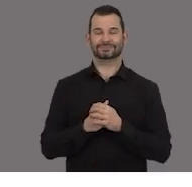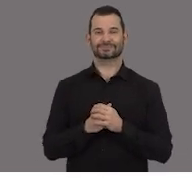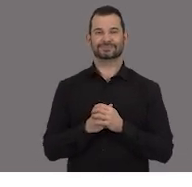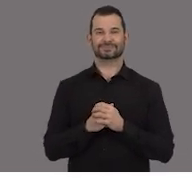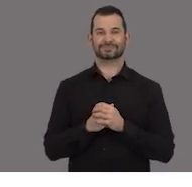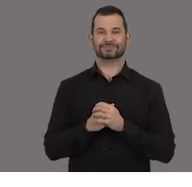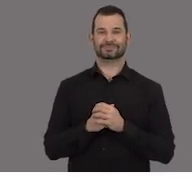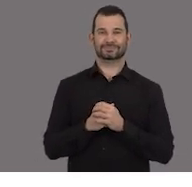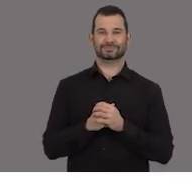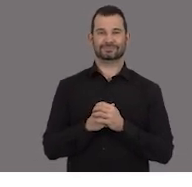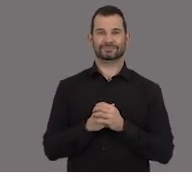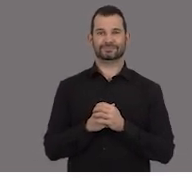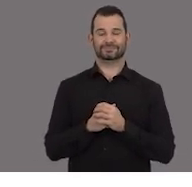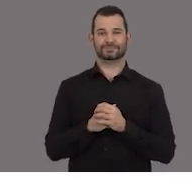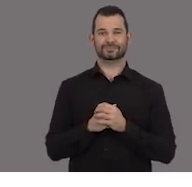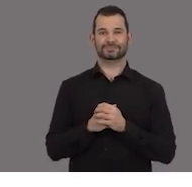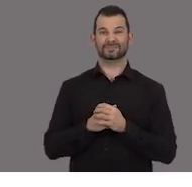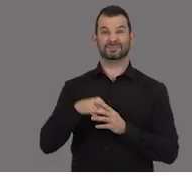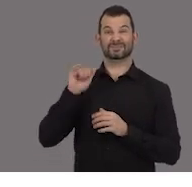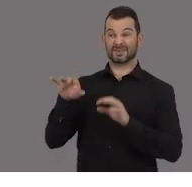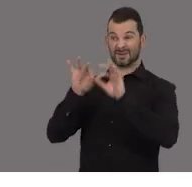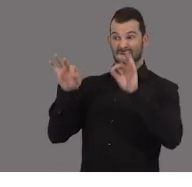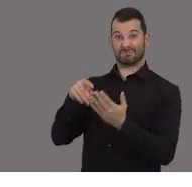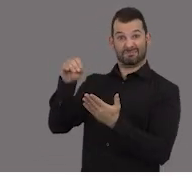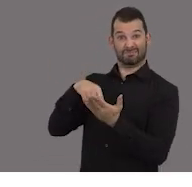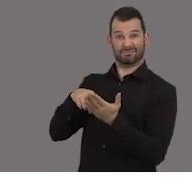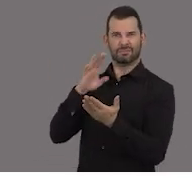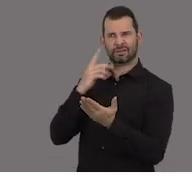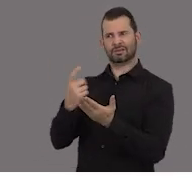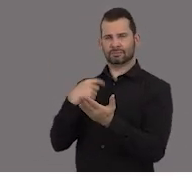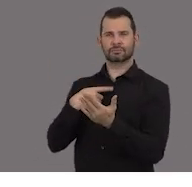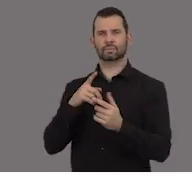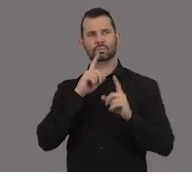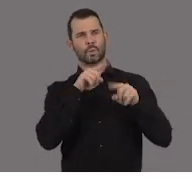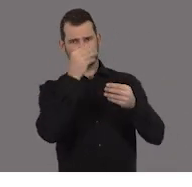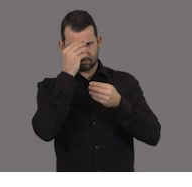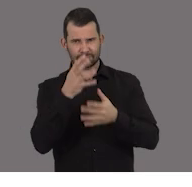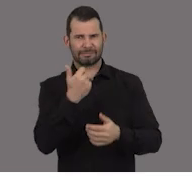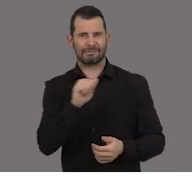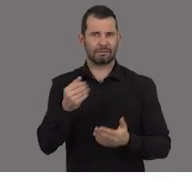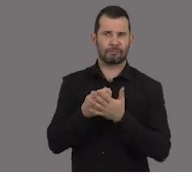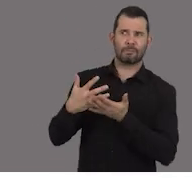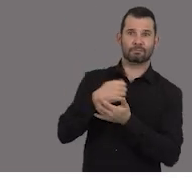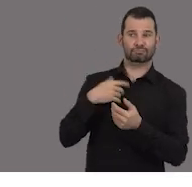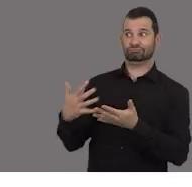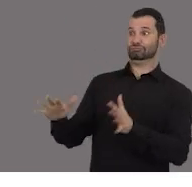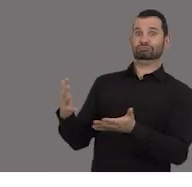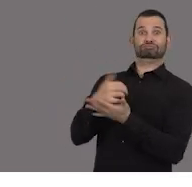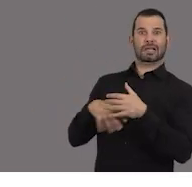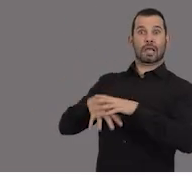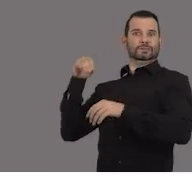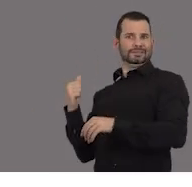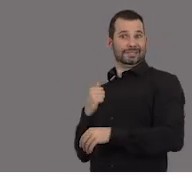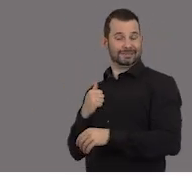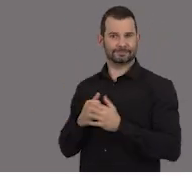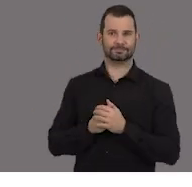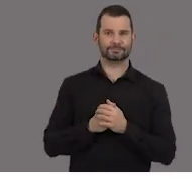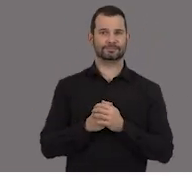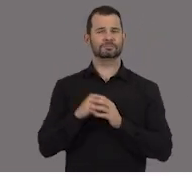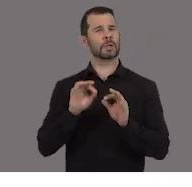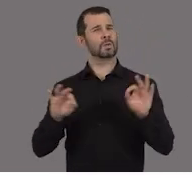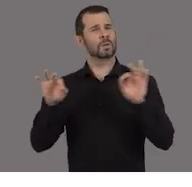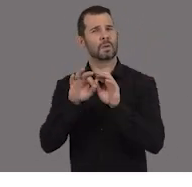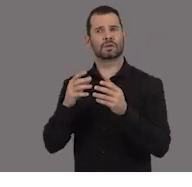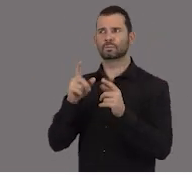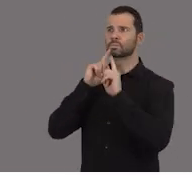for individuals who become residents of Canada. The form asks you to report any income you